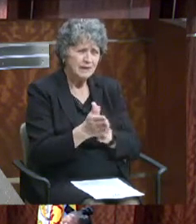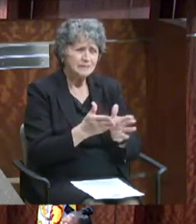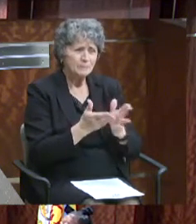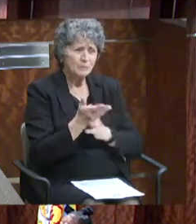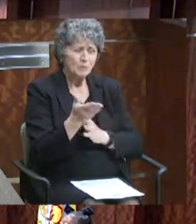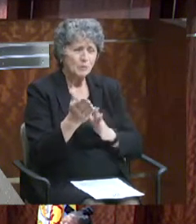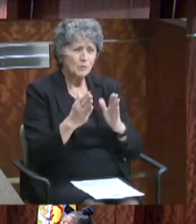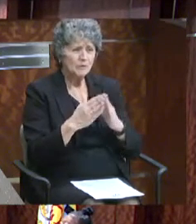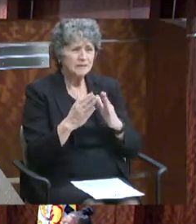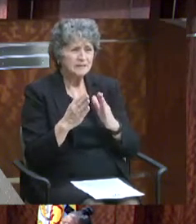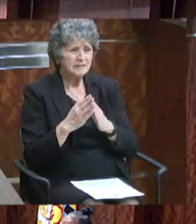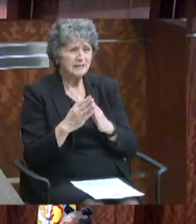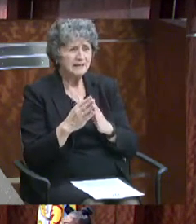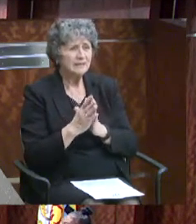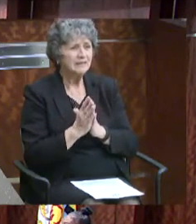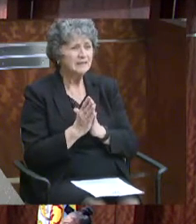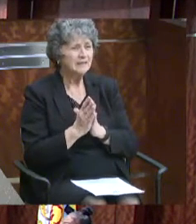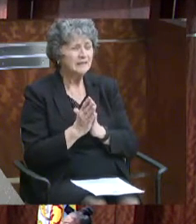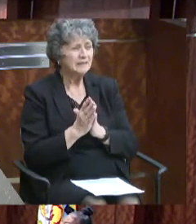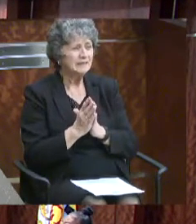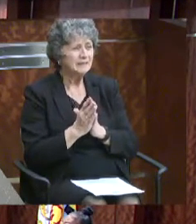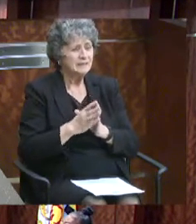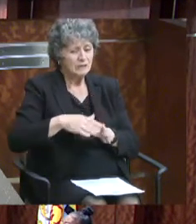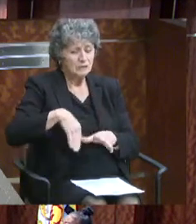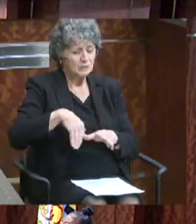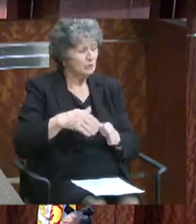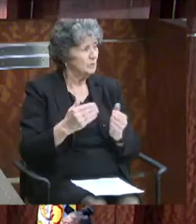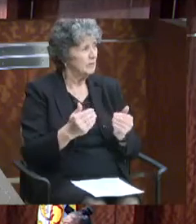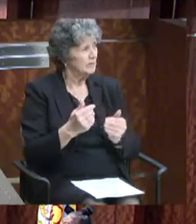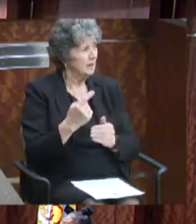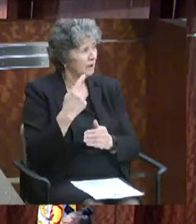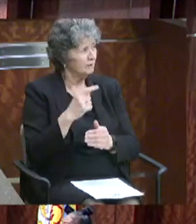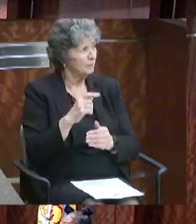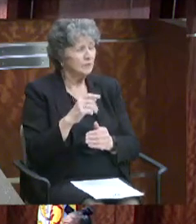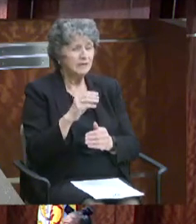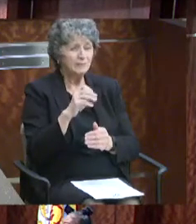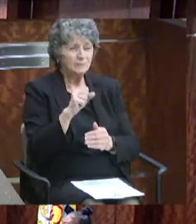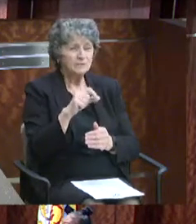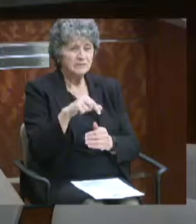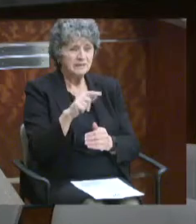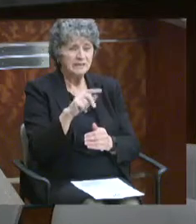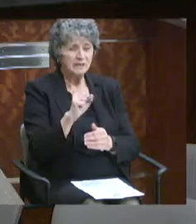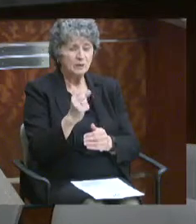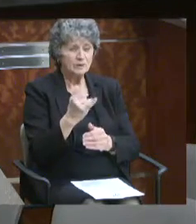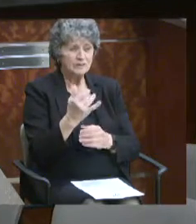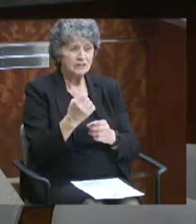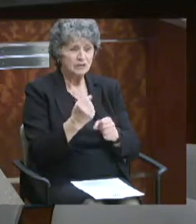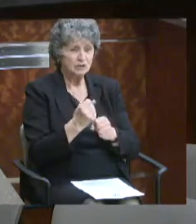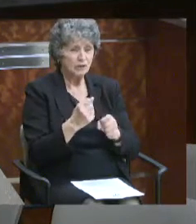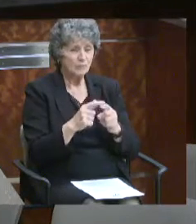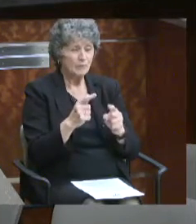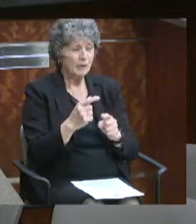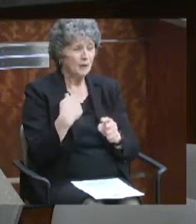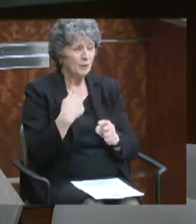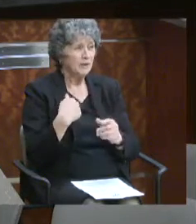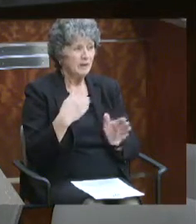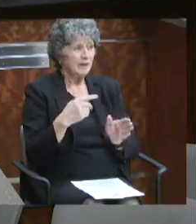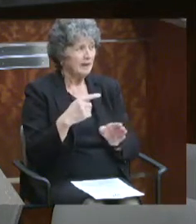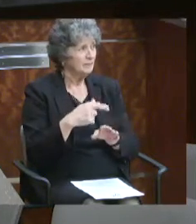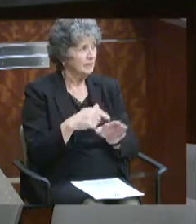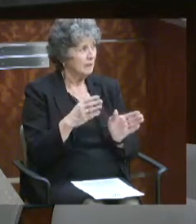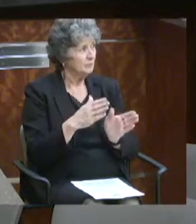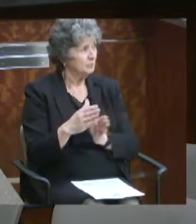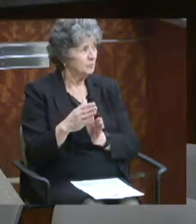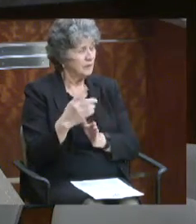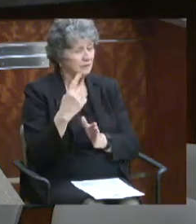city. And it's too late now for the mosquitoes for this year, but I thought we've got time to plan for